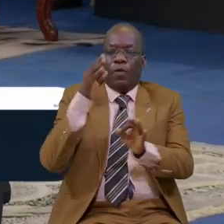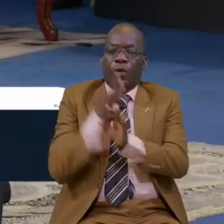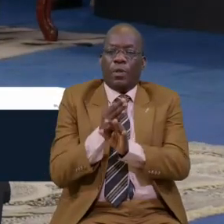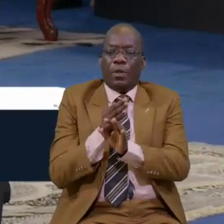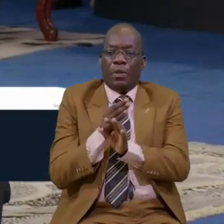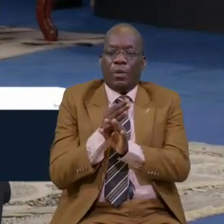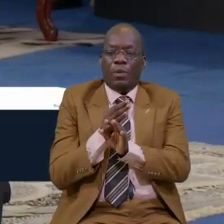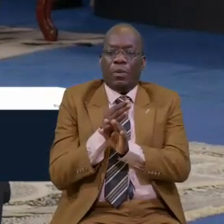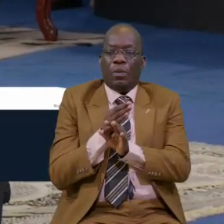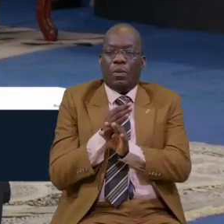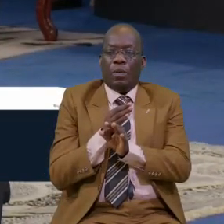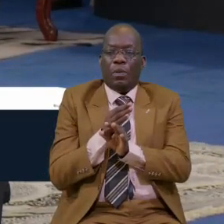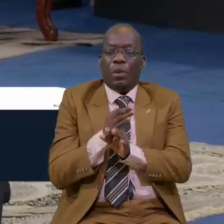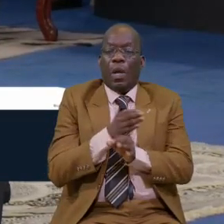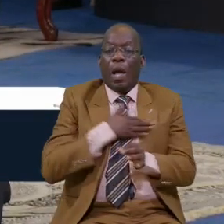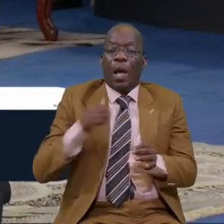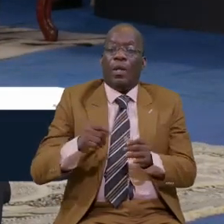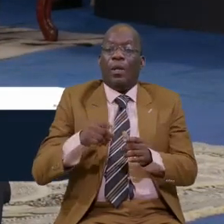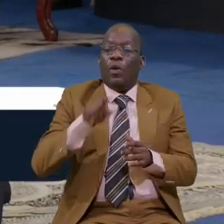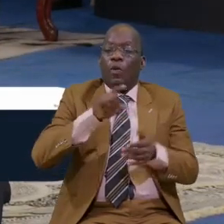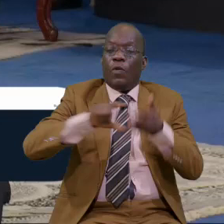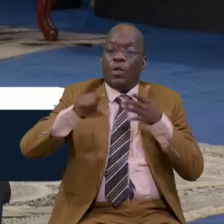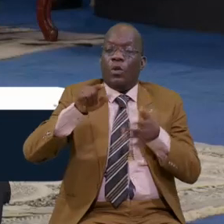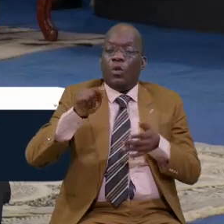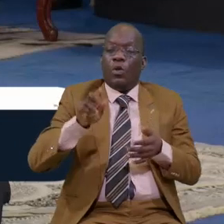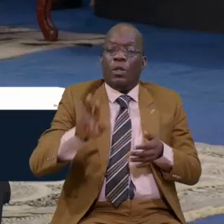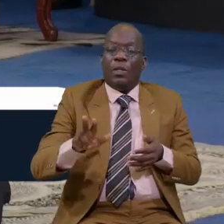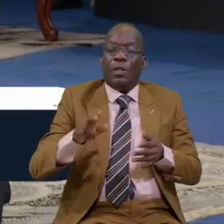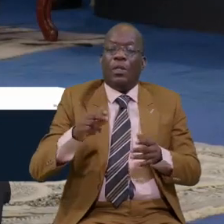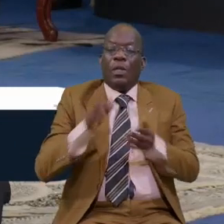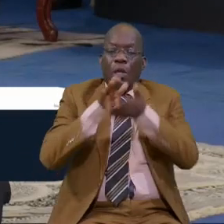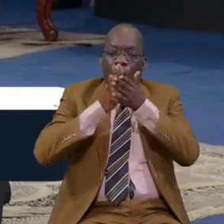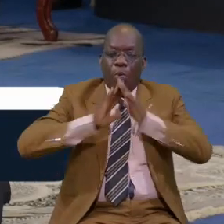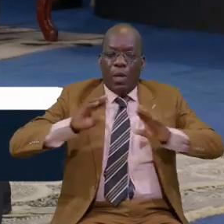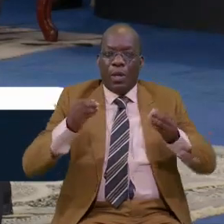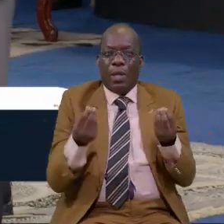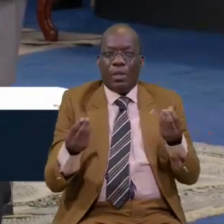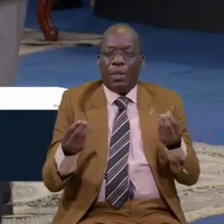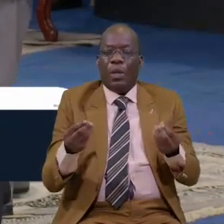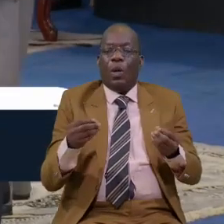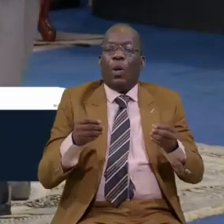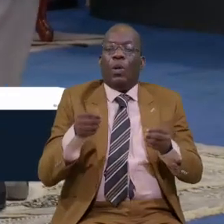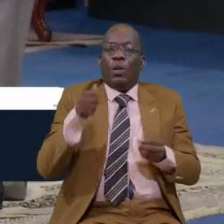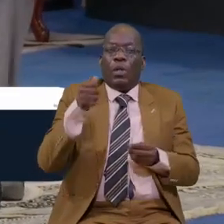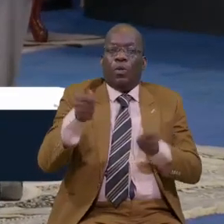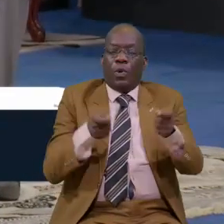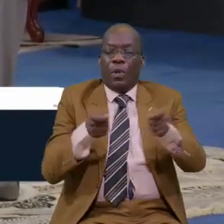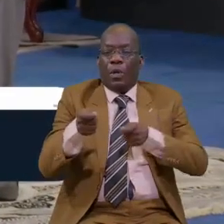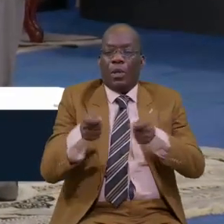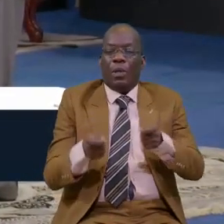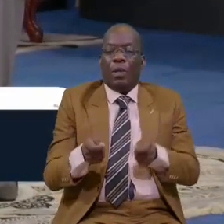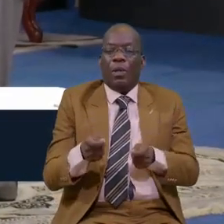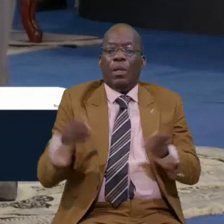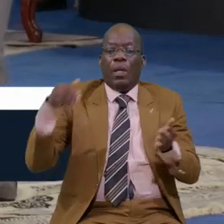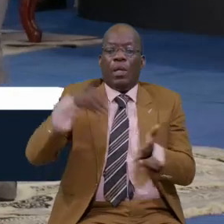23. And then meekness. You are lowly, temperance, you are self-controlled. Against such there